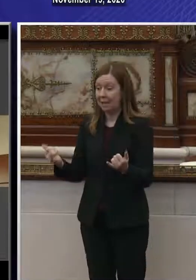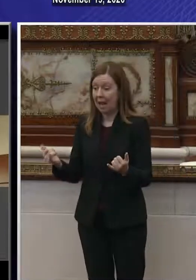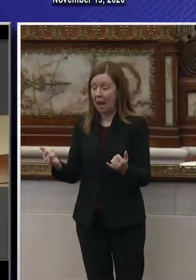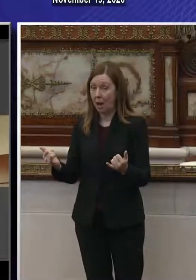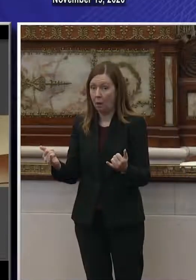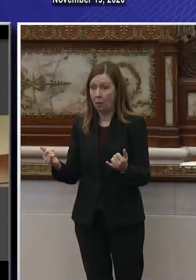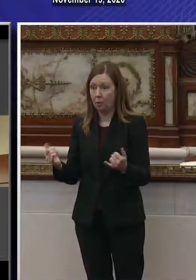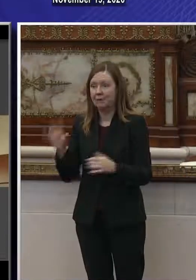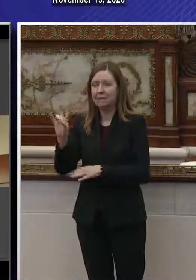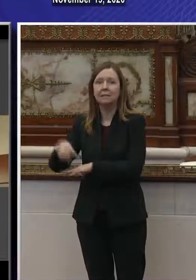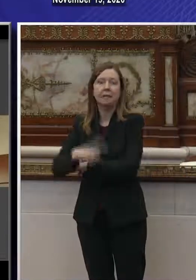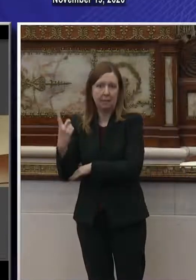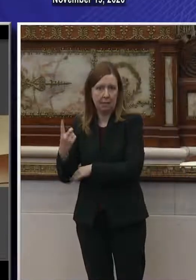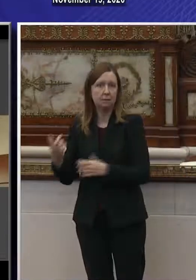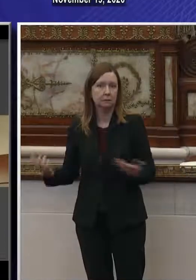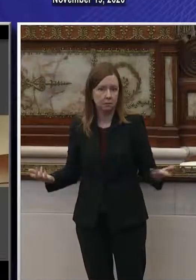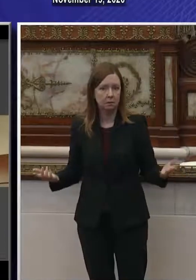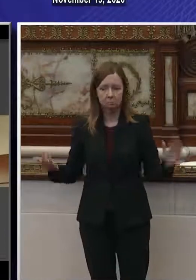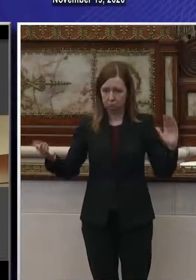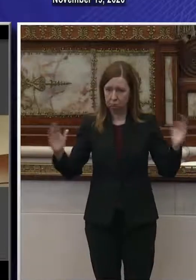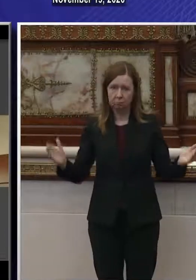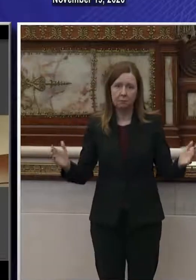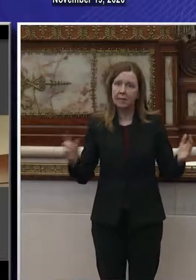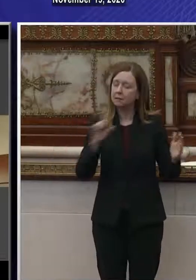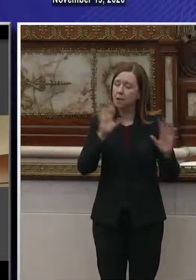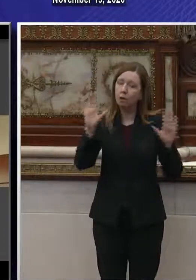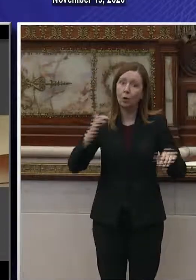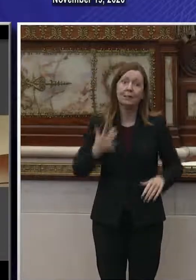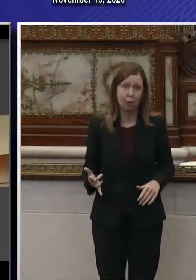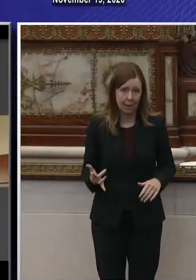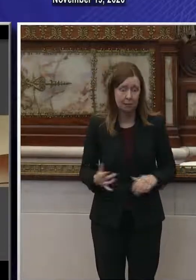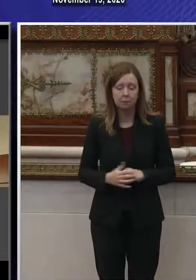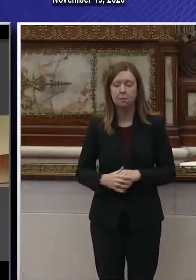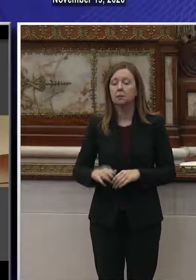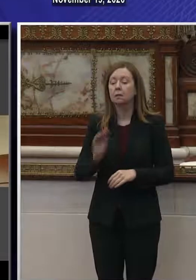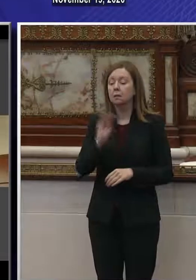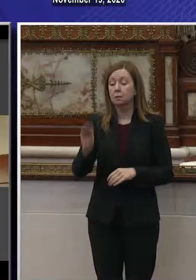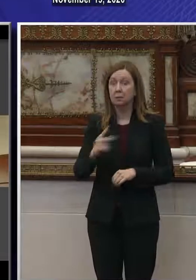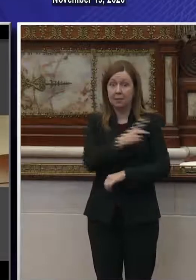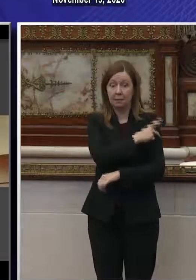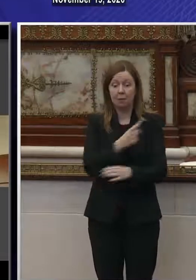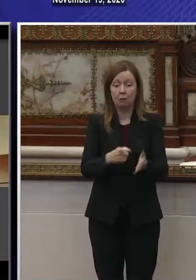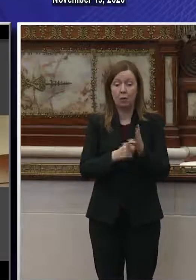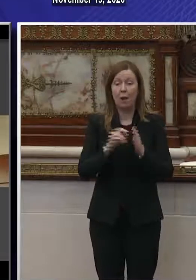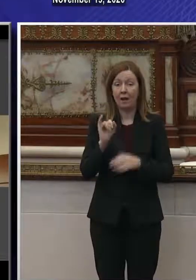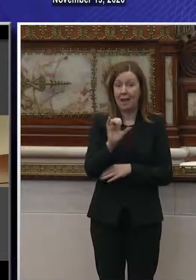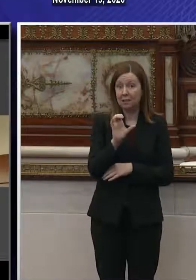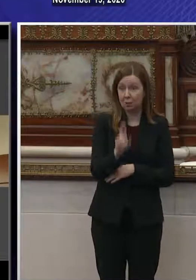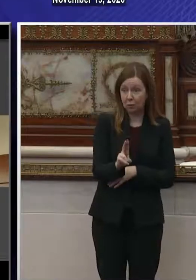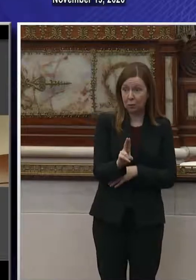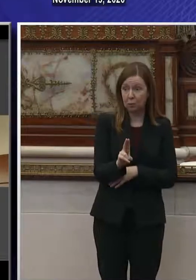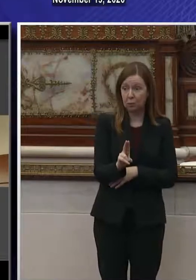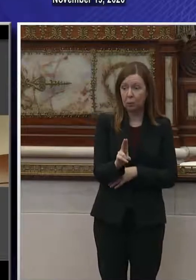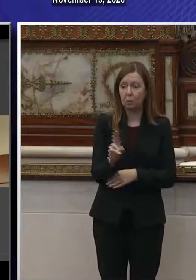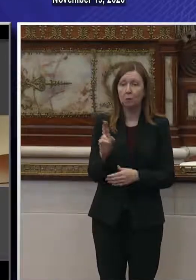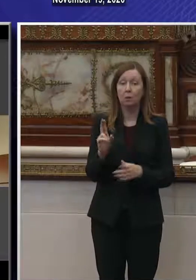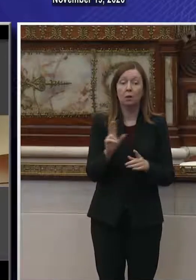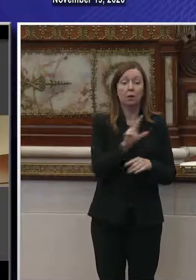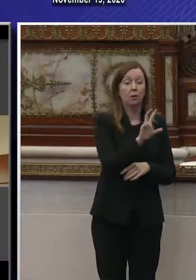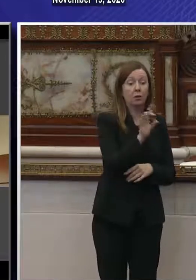in October was 7 days. That's an excellent trend. The percent of our patients requiring intensive care is down